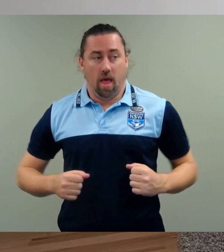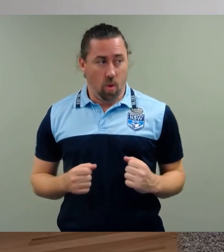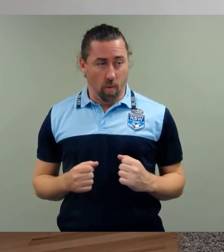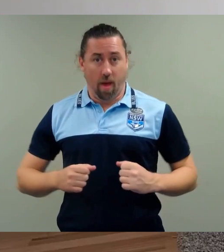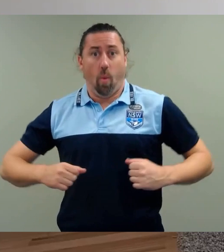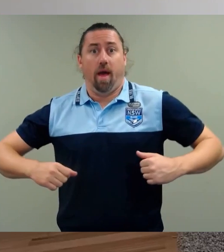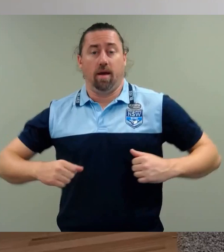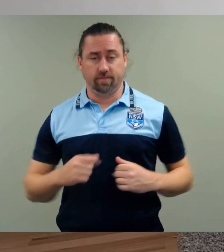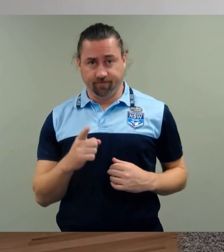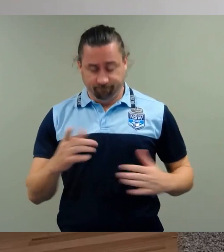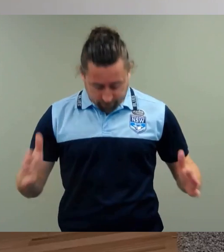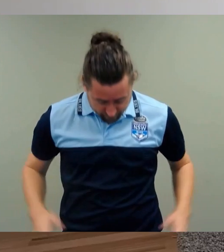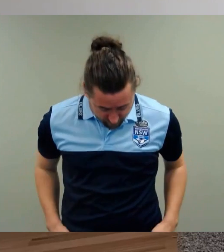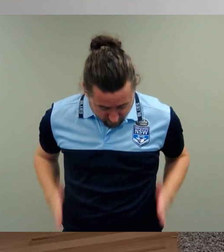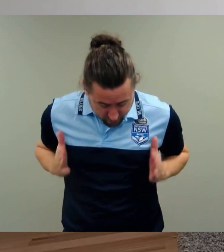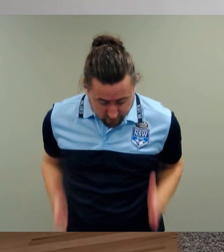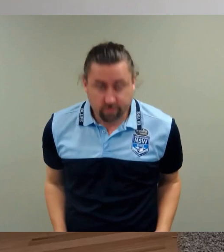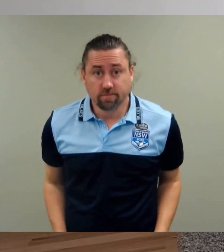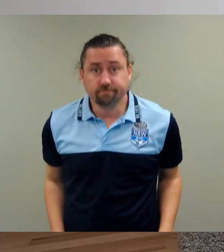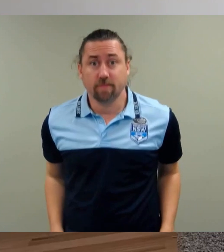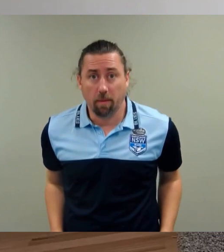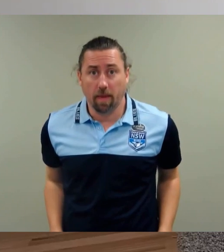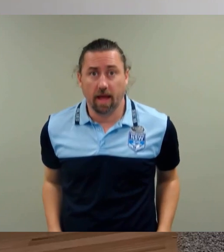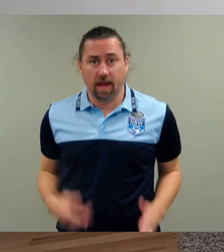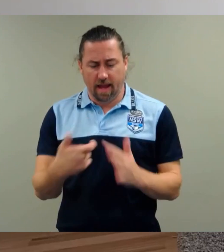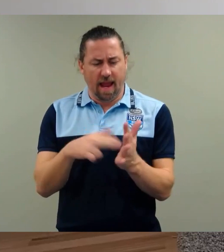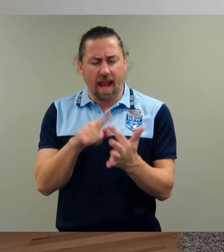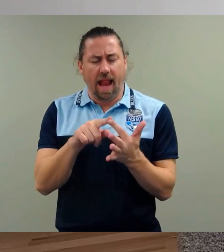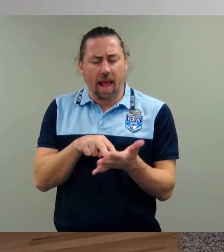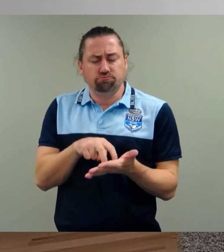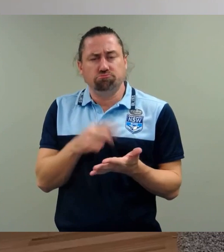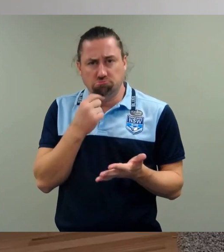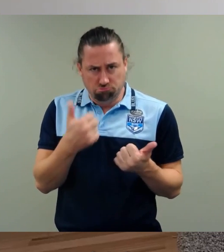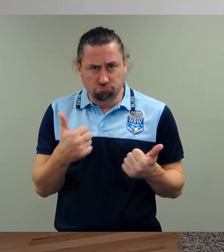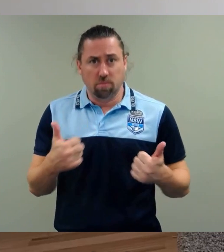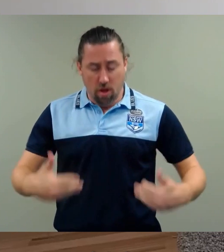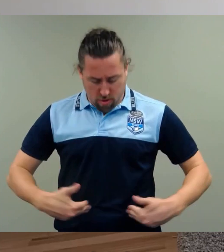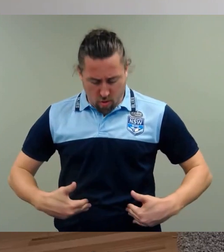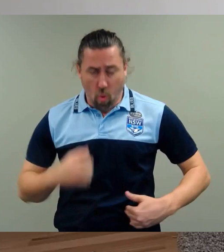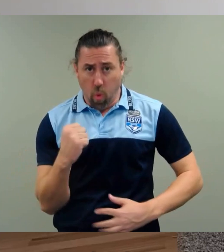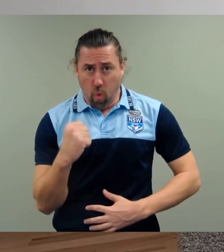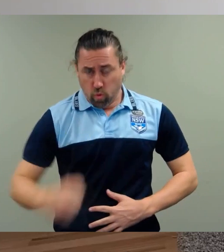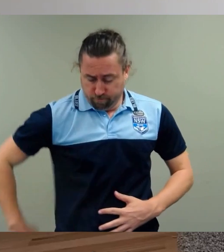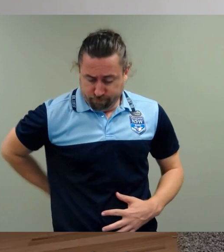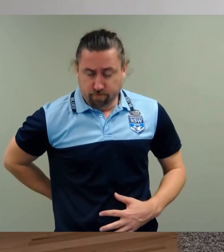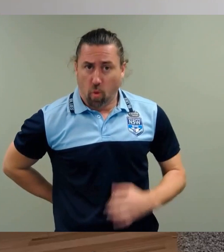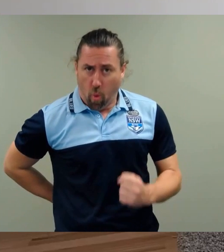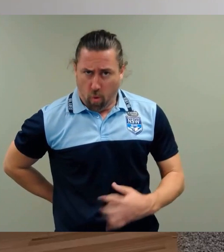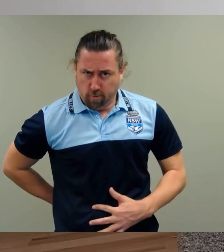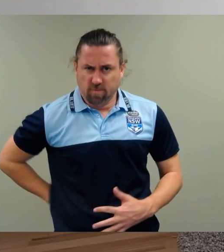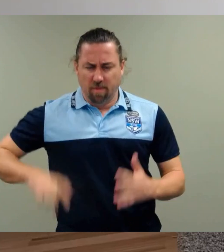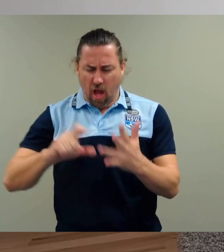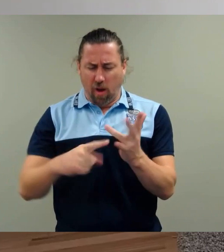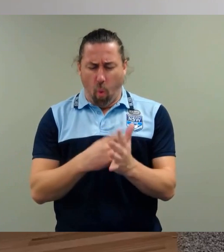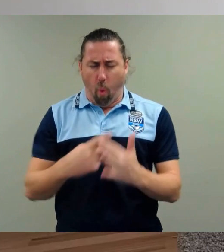stay standing with your legs hip width apart, your knees slightly bent, keeping your core, which is your abs and your lower back muscles,